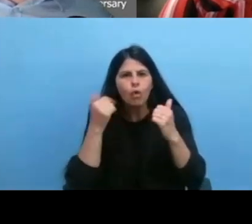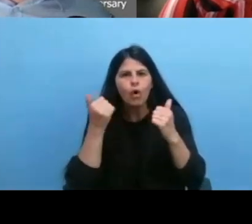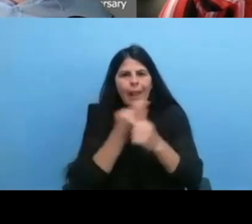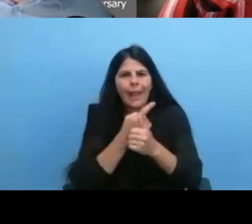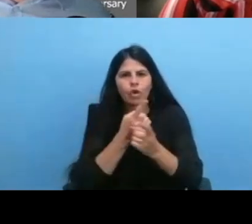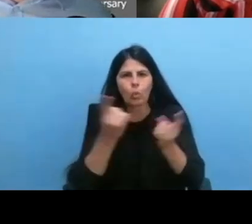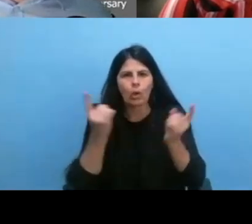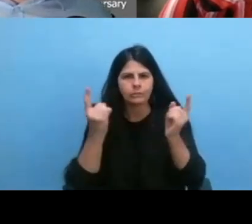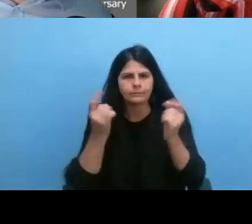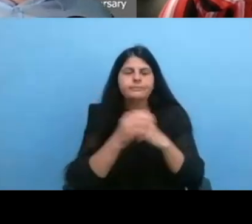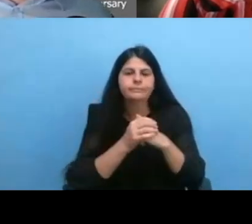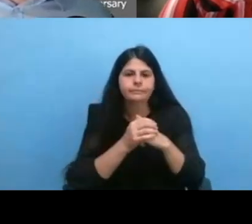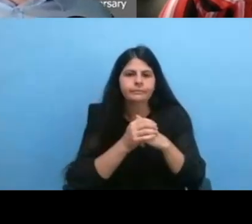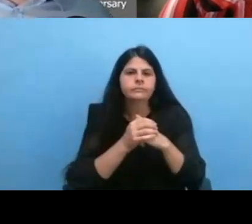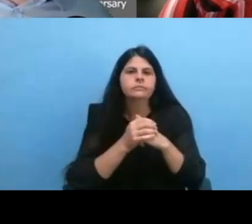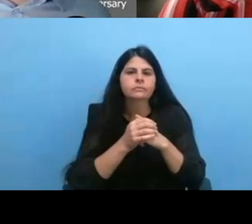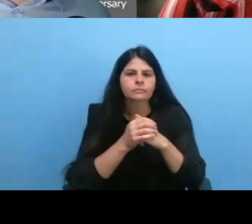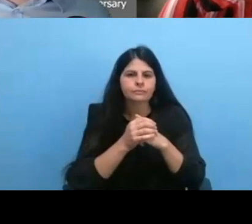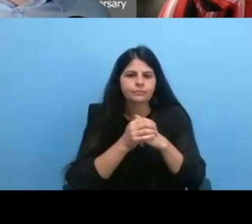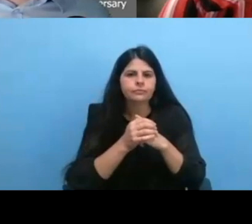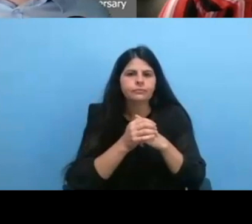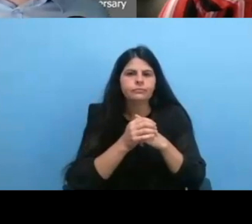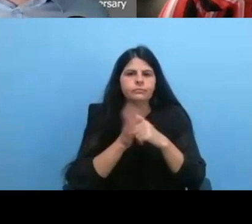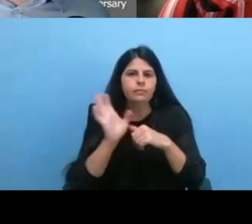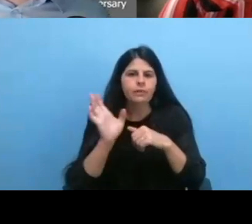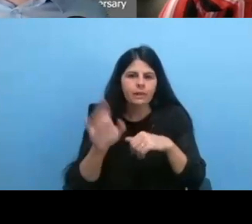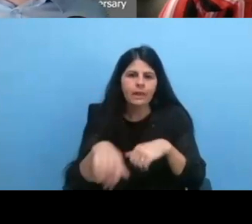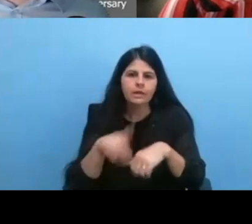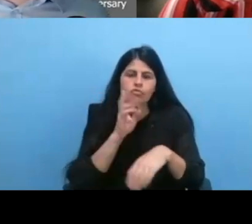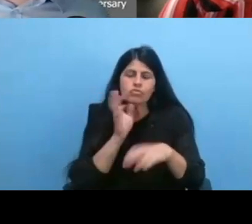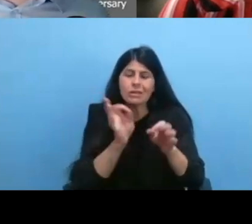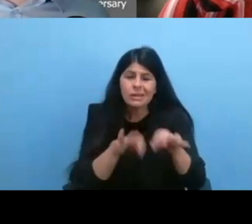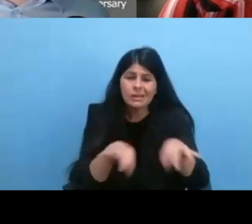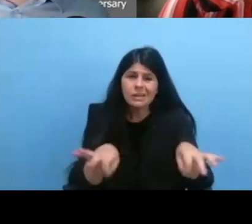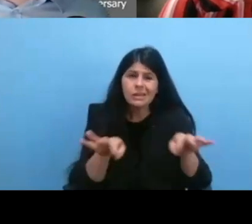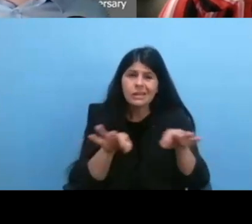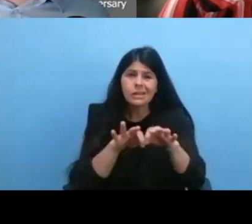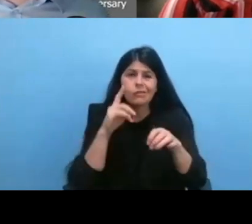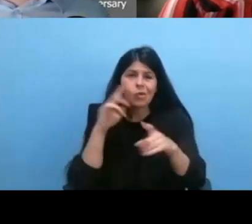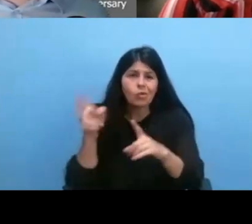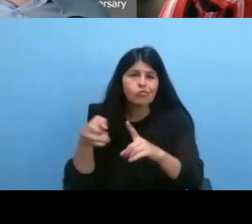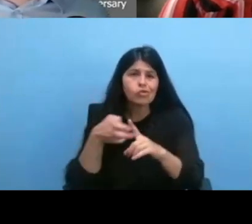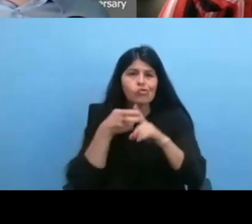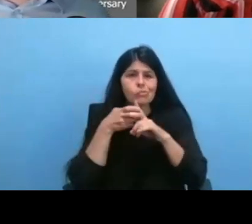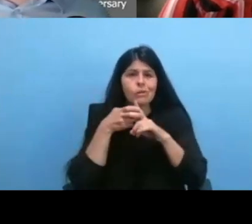think that is key to recruitment. I would say that